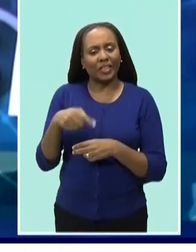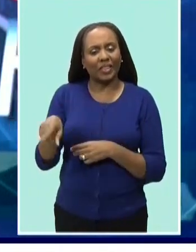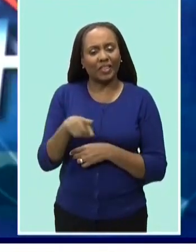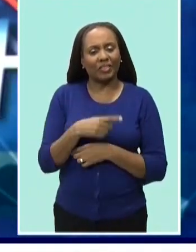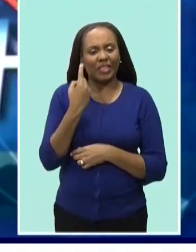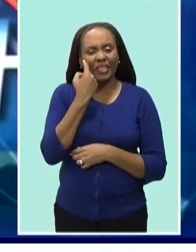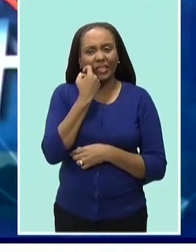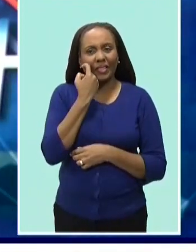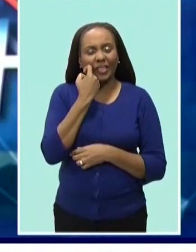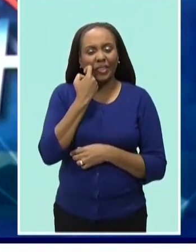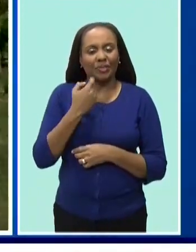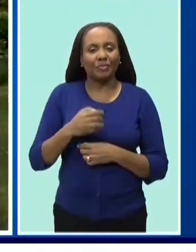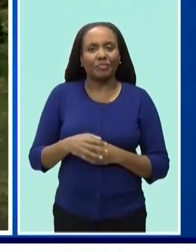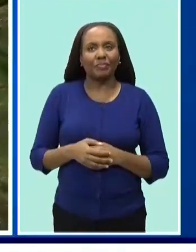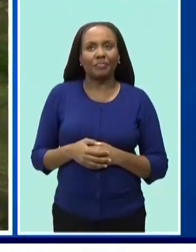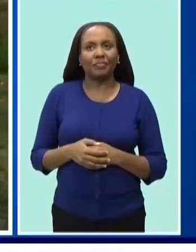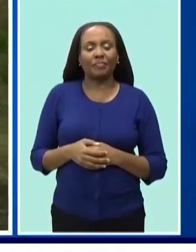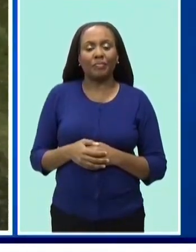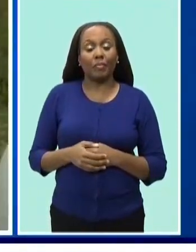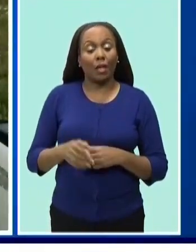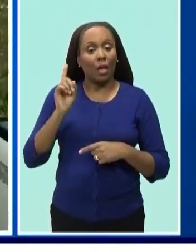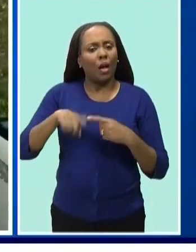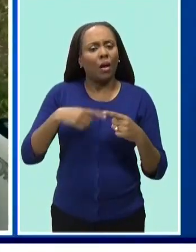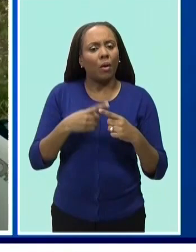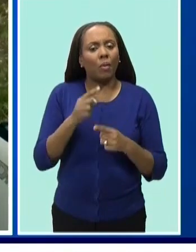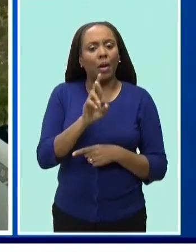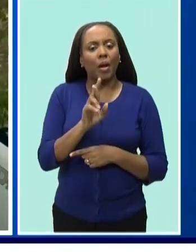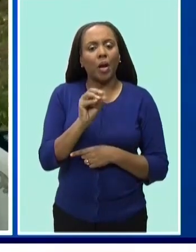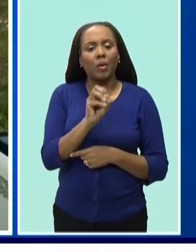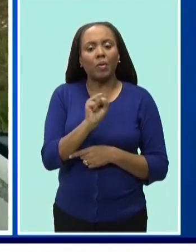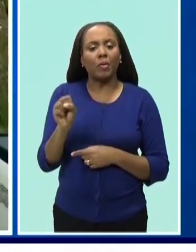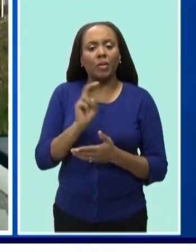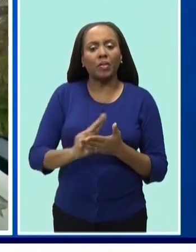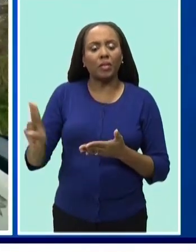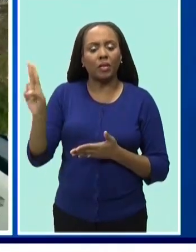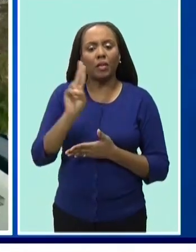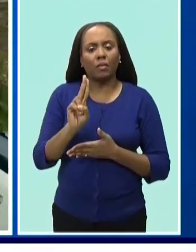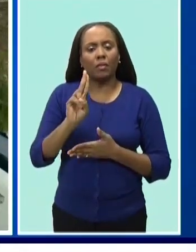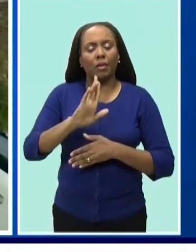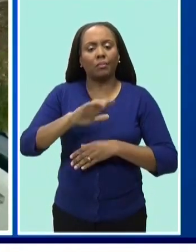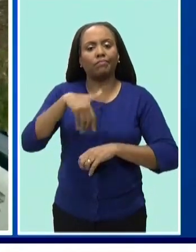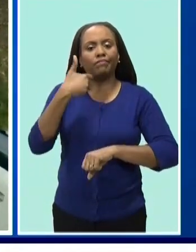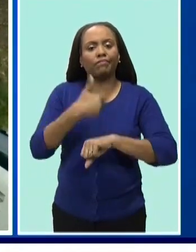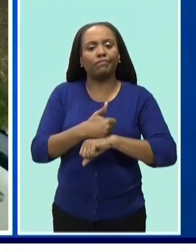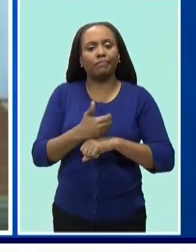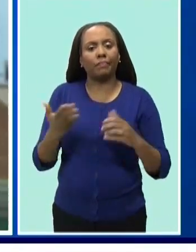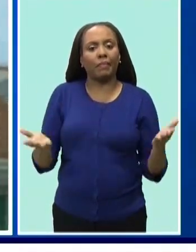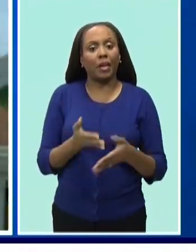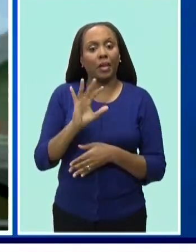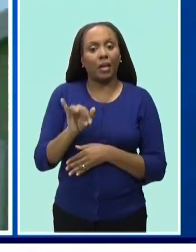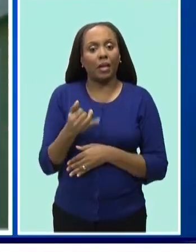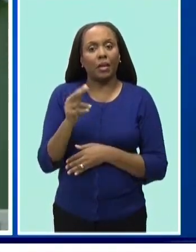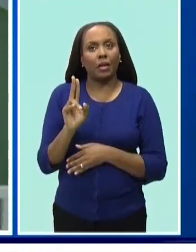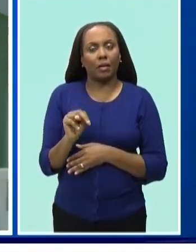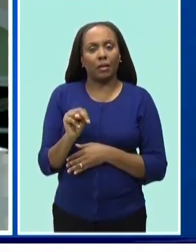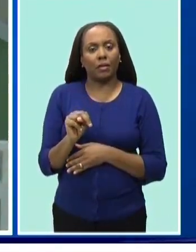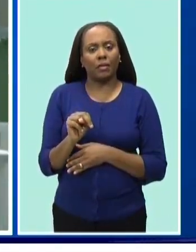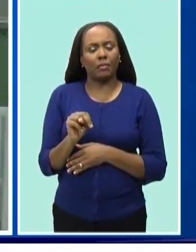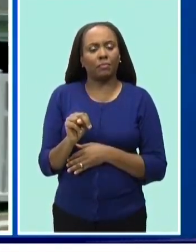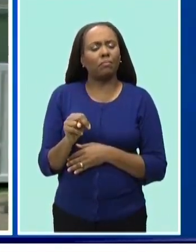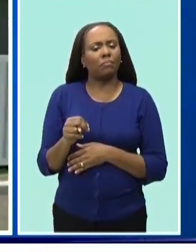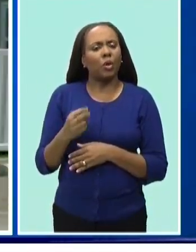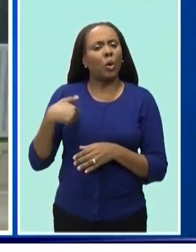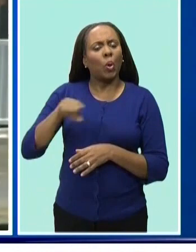managers. When the Ross University School of Medicine began operations here in January, there were promises of many benefits